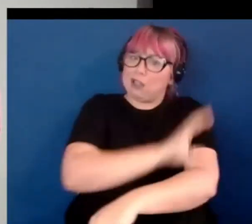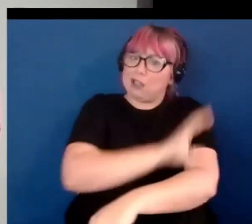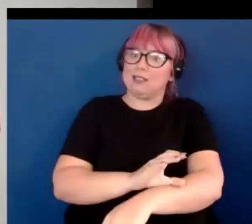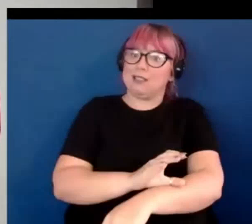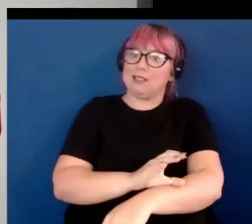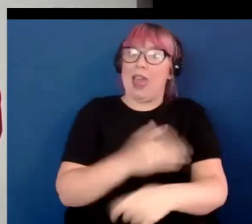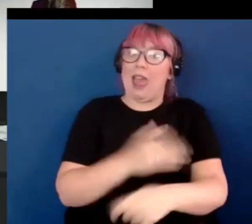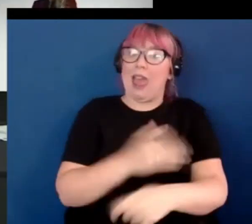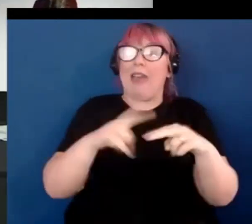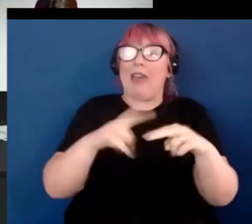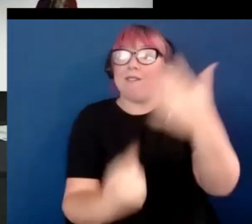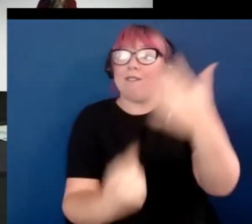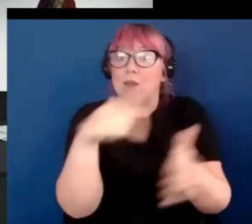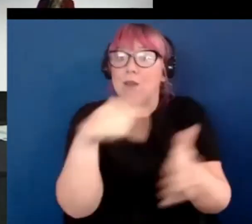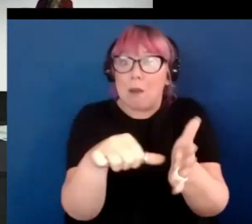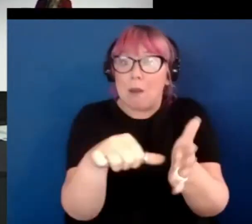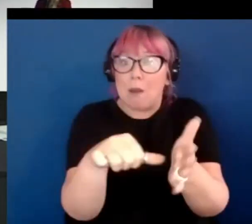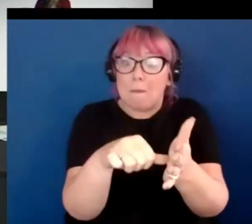too.